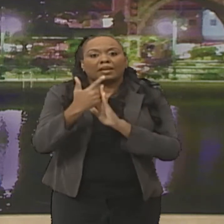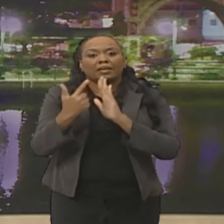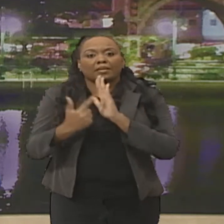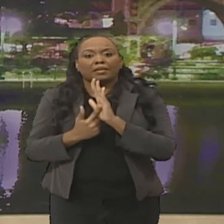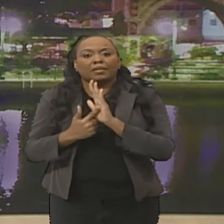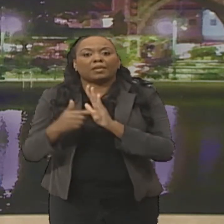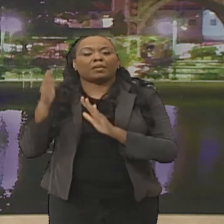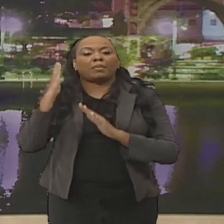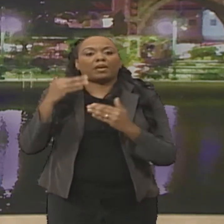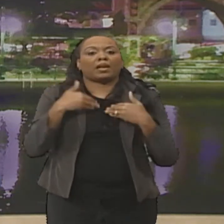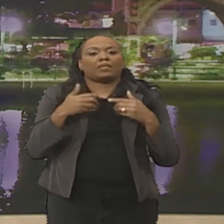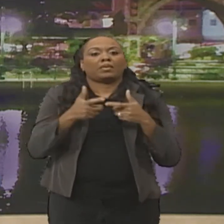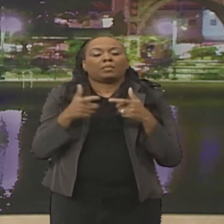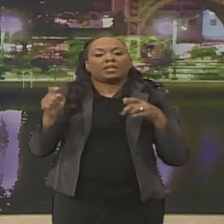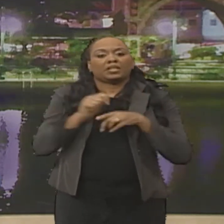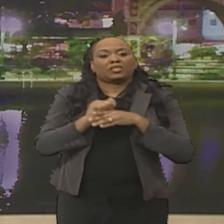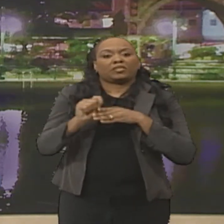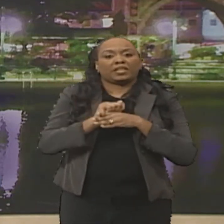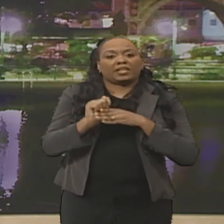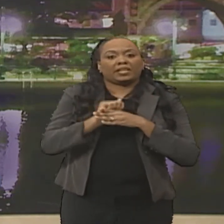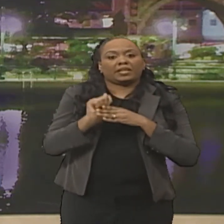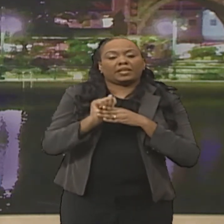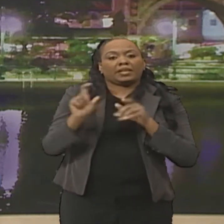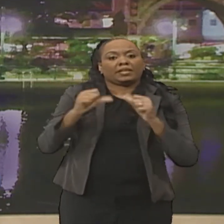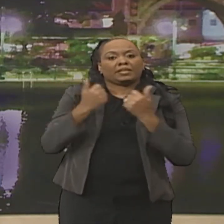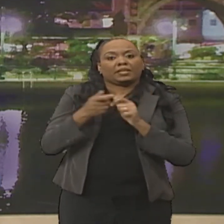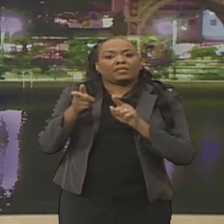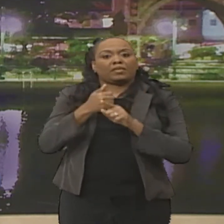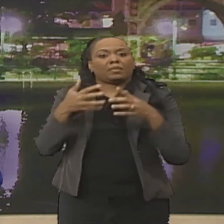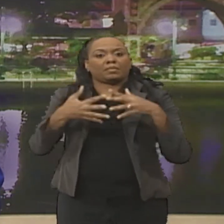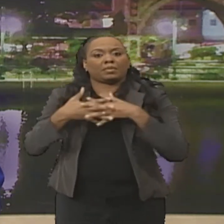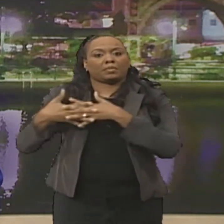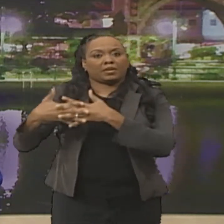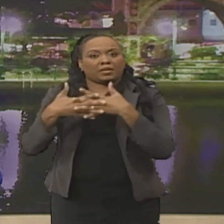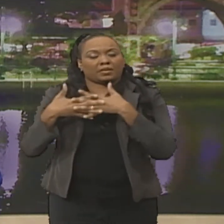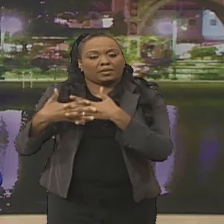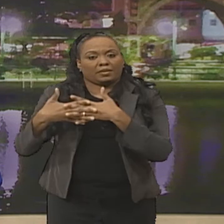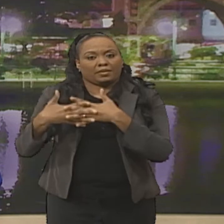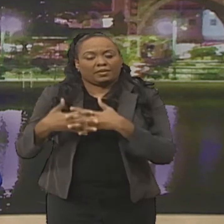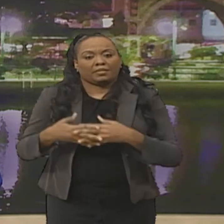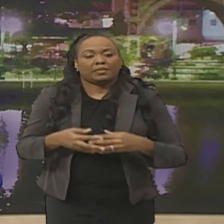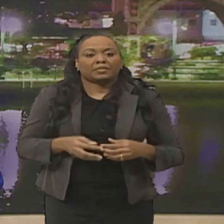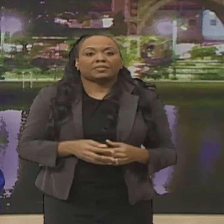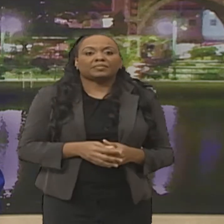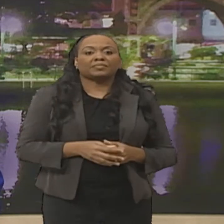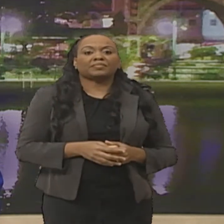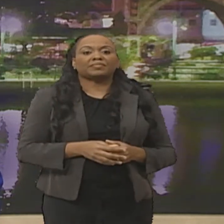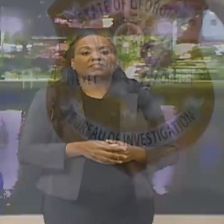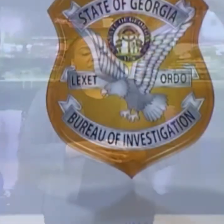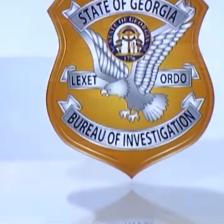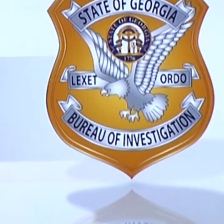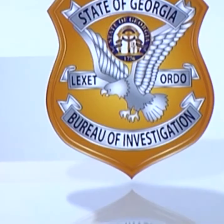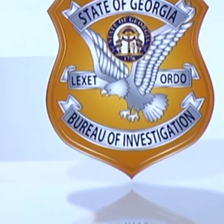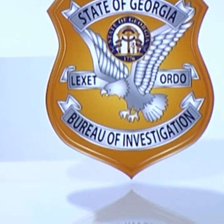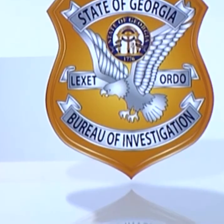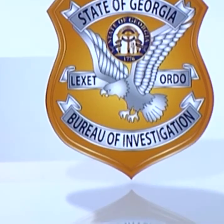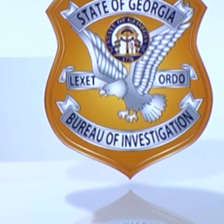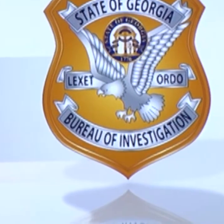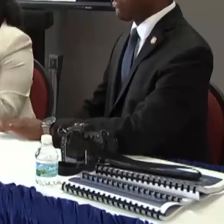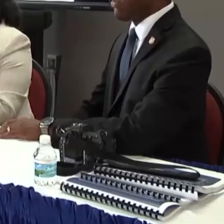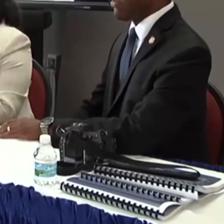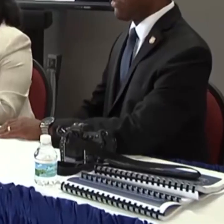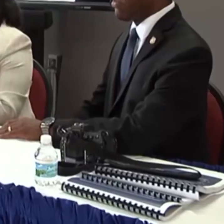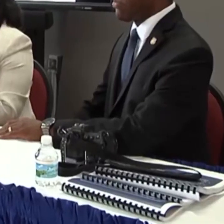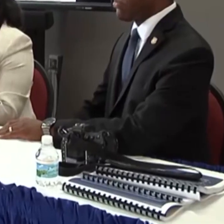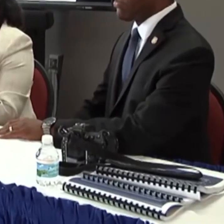the largest law enforcement agency in the U.S. state of Georgia. That's because the Caribbean Law Enforcement Foundation, along with the